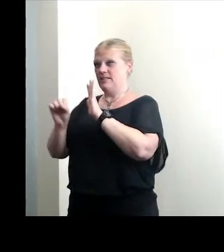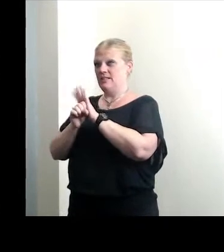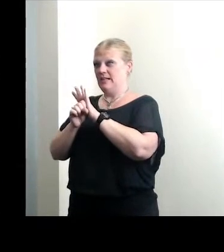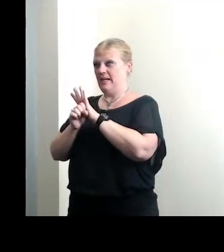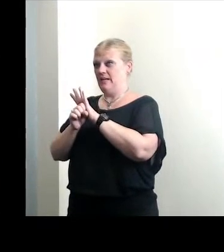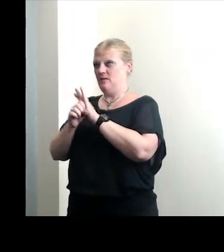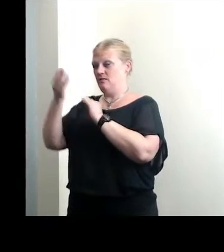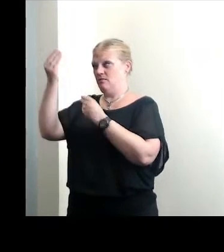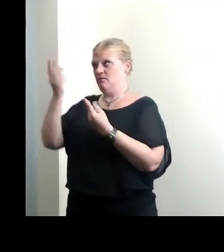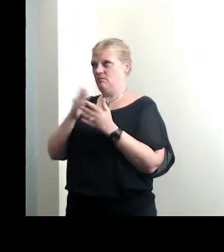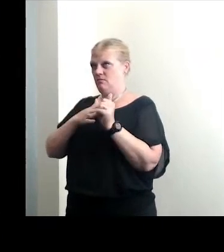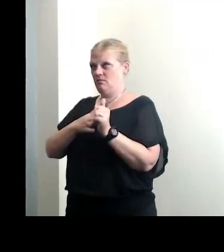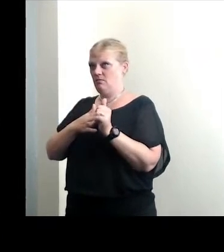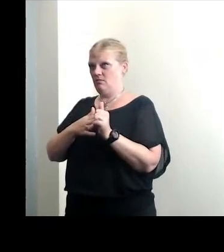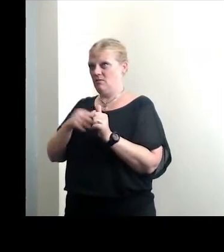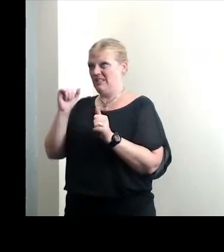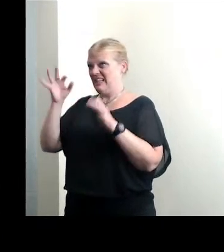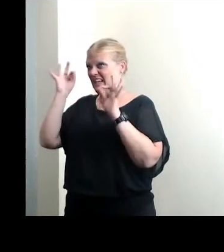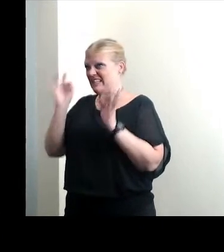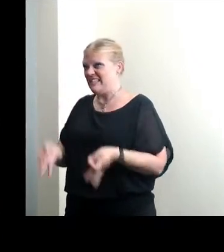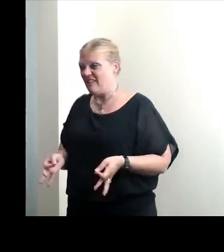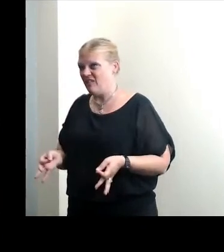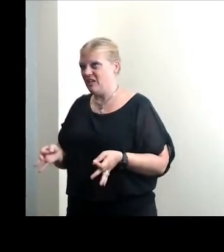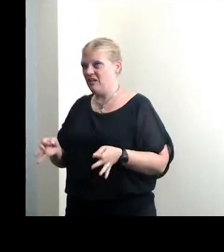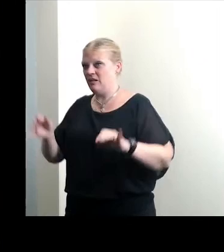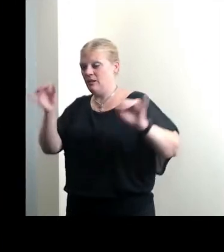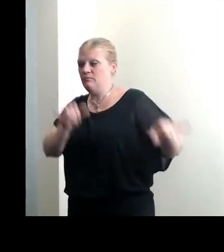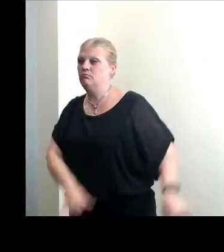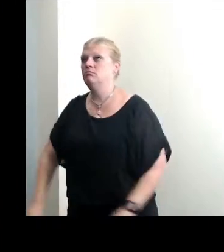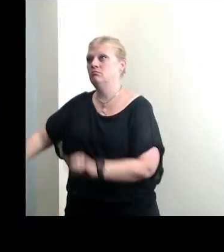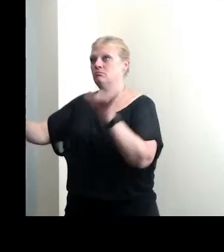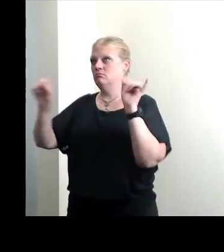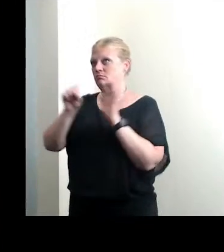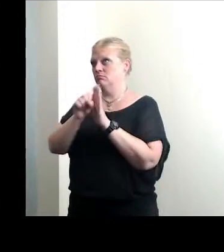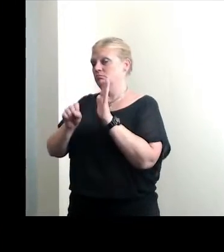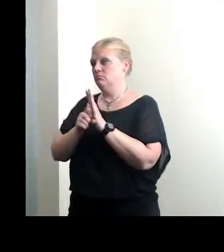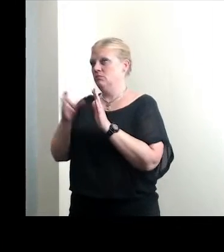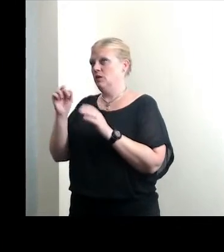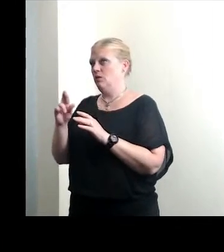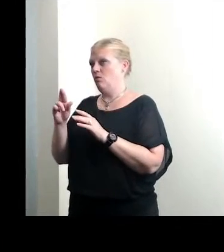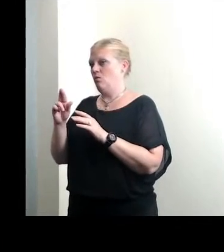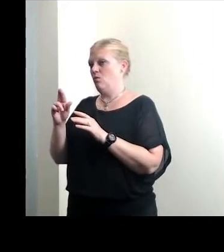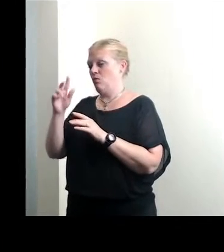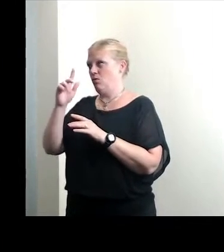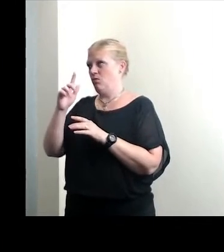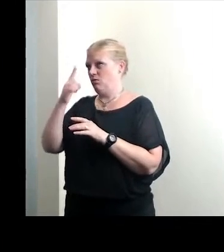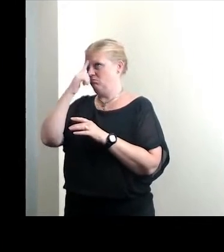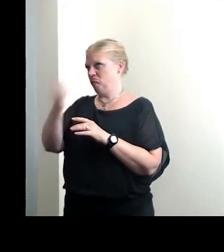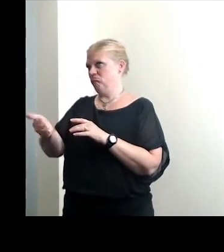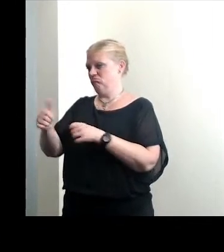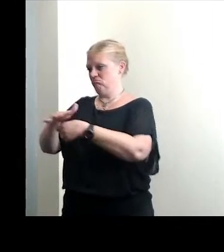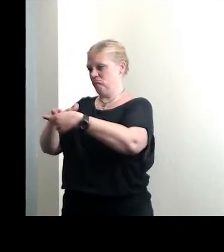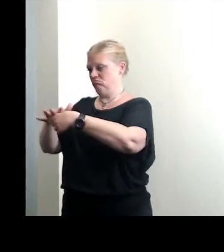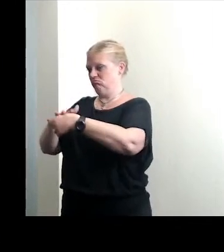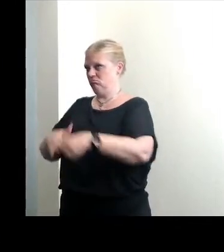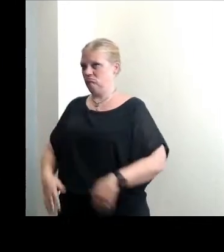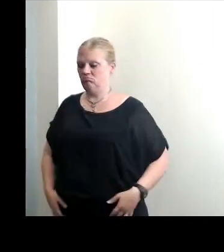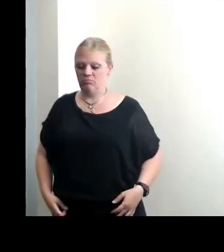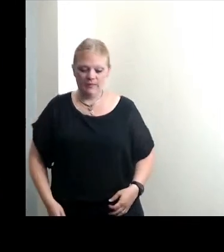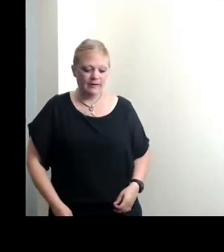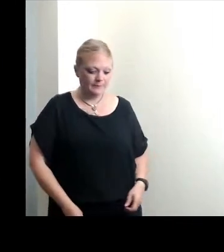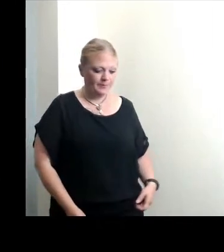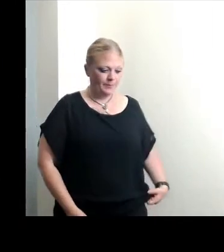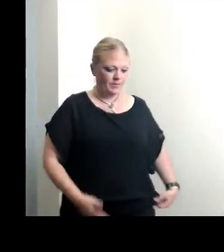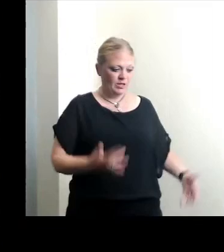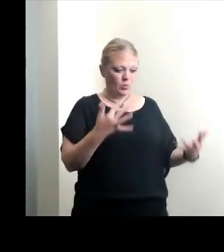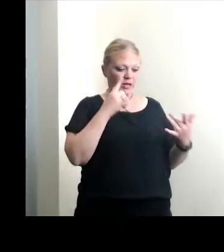for those guidance. Will that definitely be blanket across the state, or could that be given up to the localities? The question was, we're waiting for the